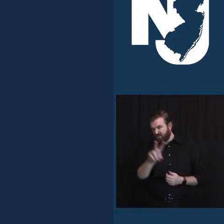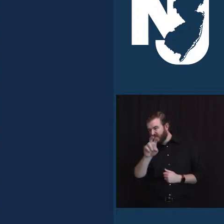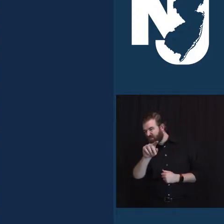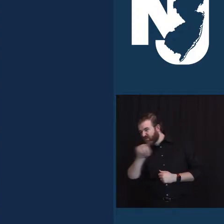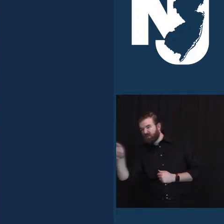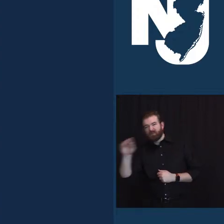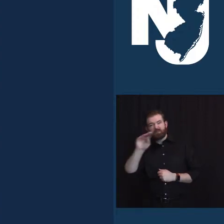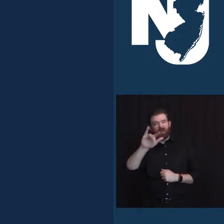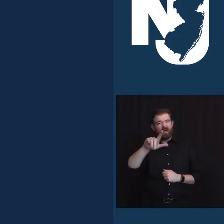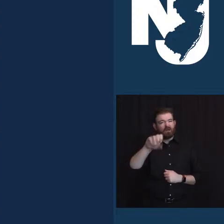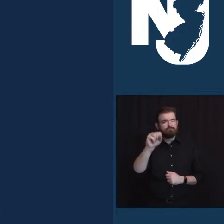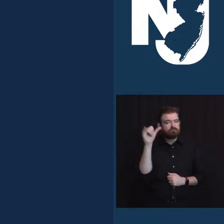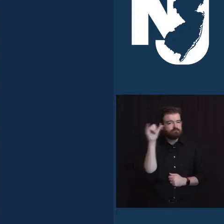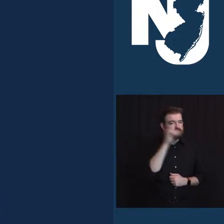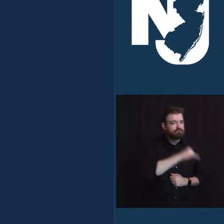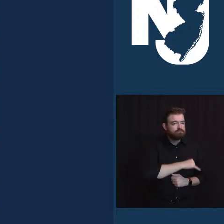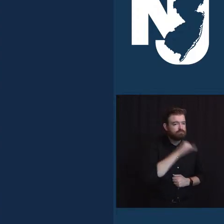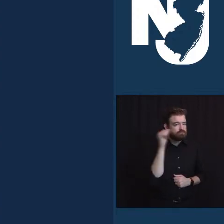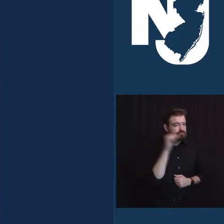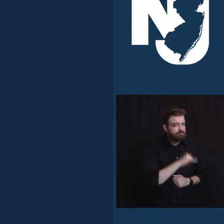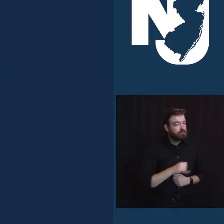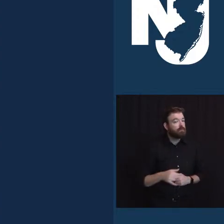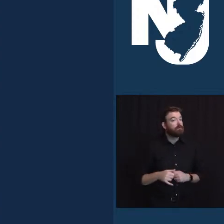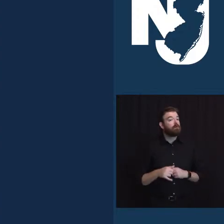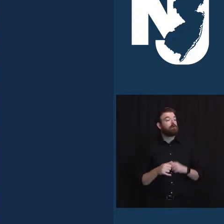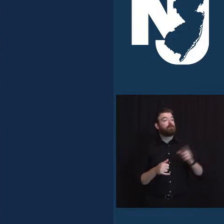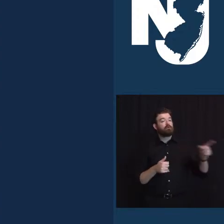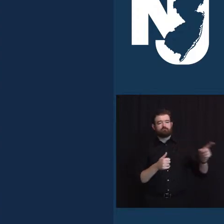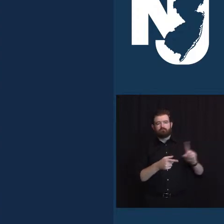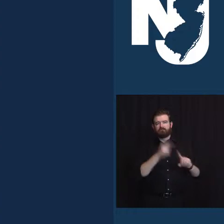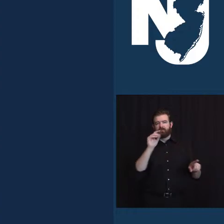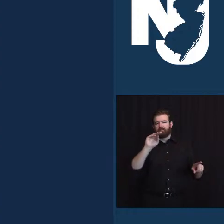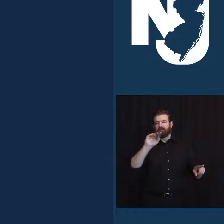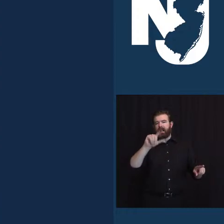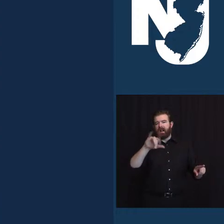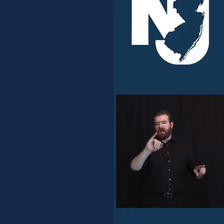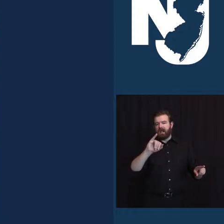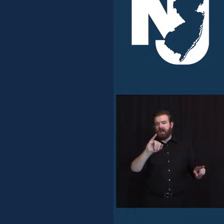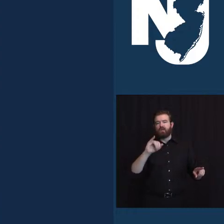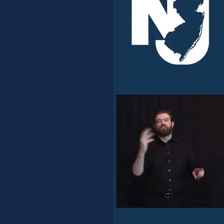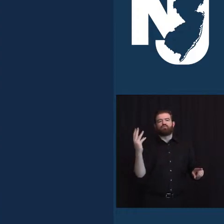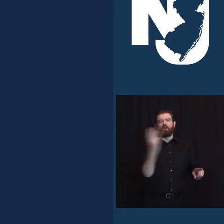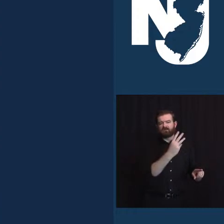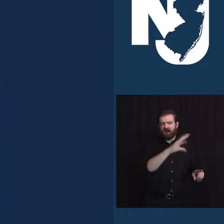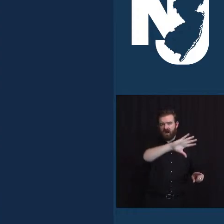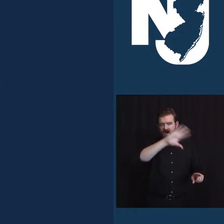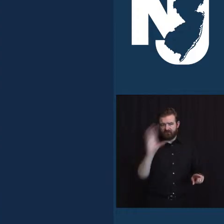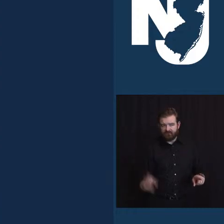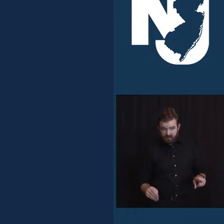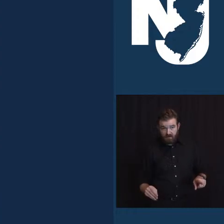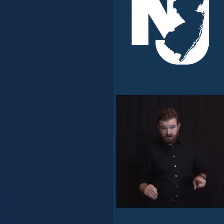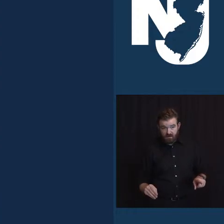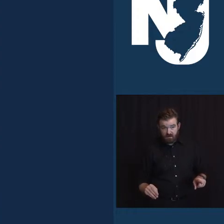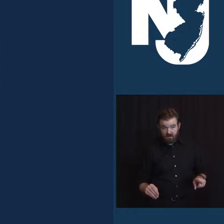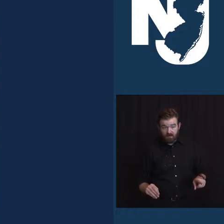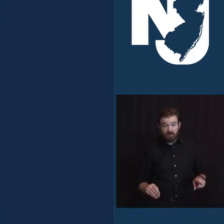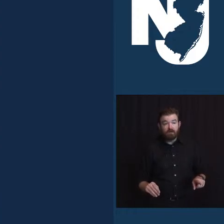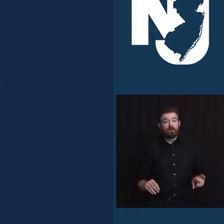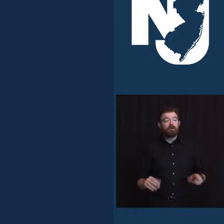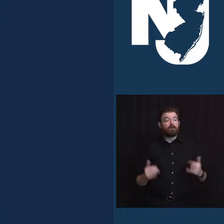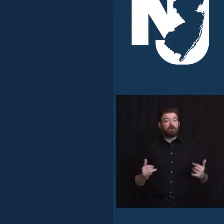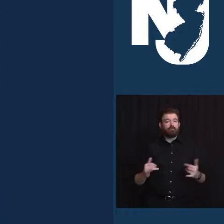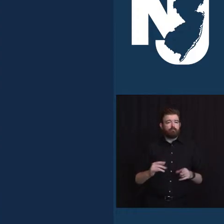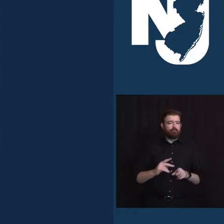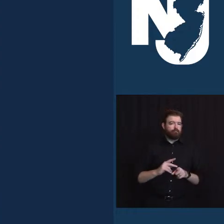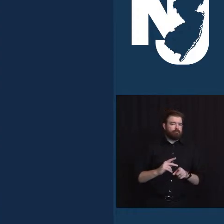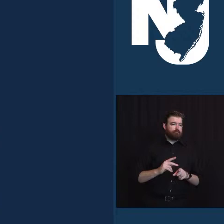a native of Mali in West Africa, and I believe either a current or former professional soccer player. As I mentioned, he now calls New Jersey